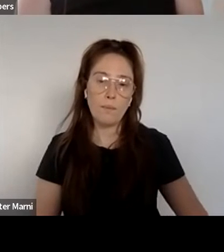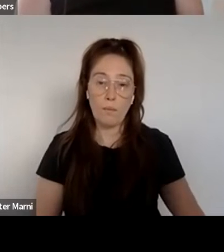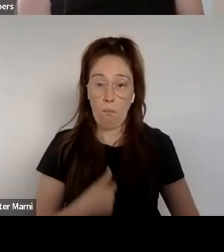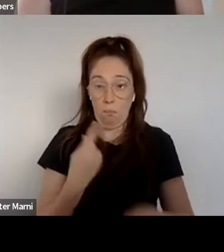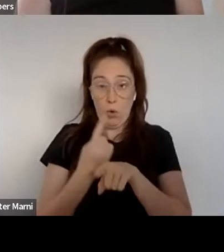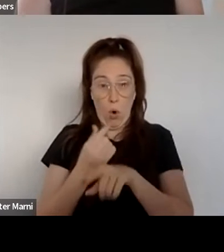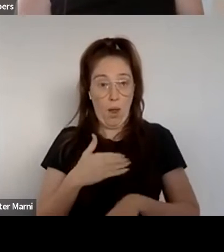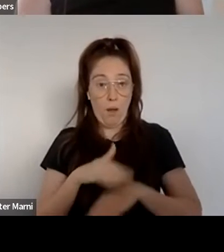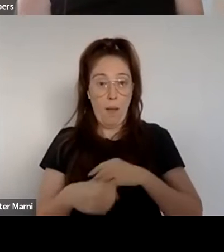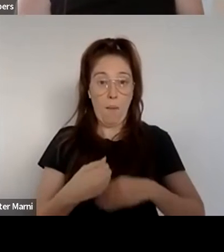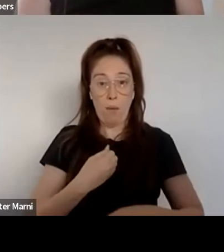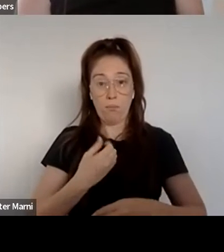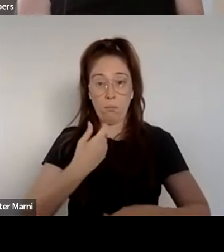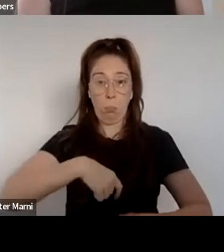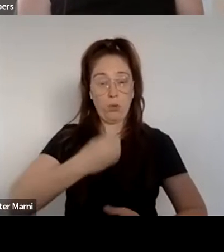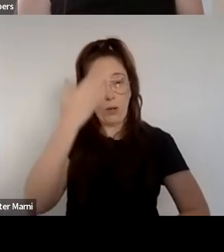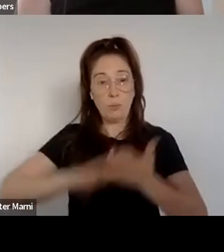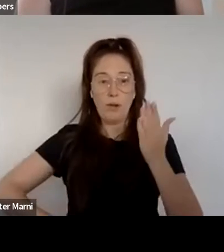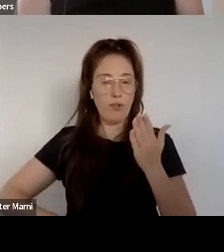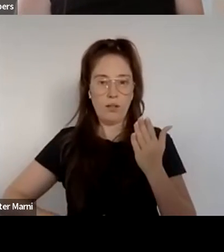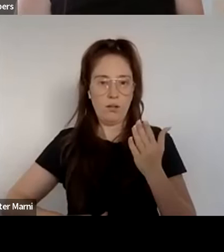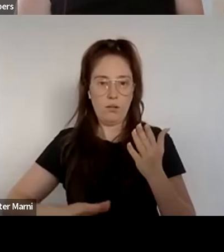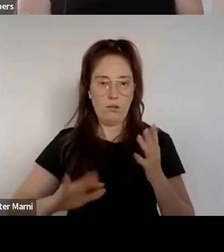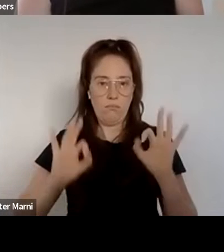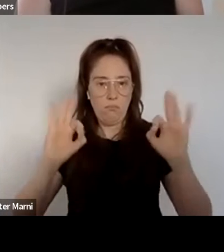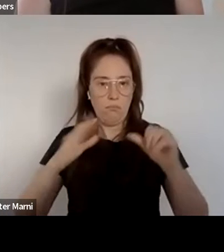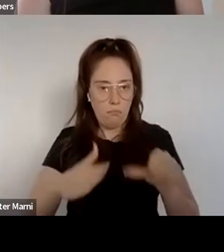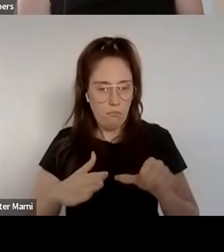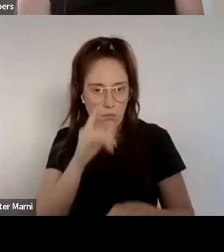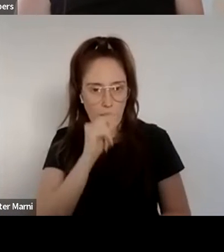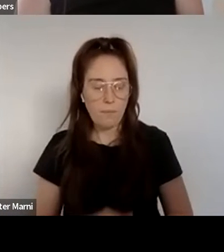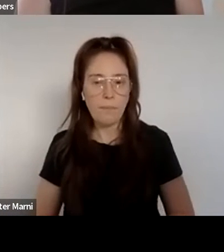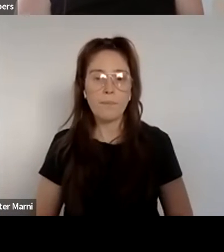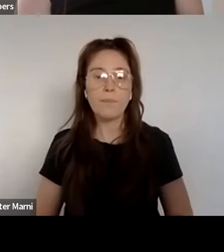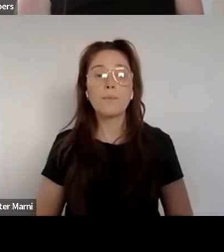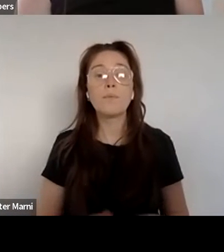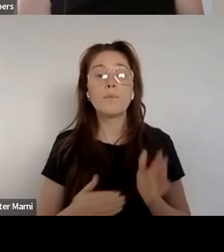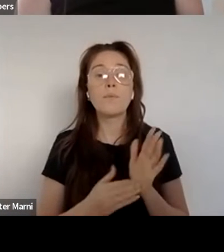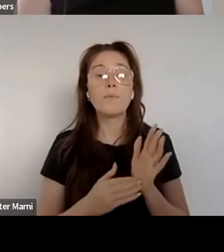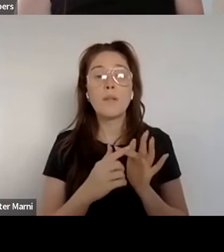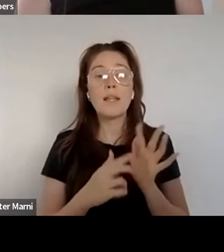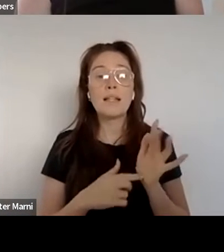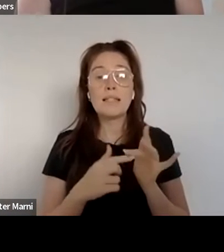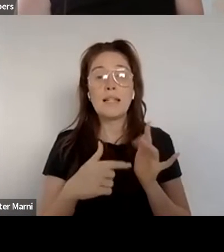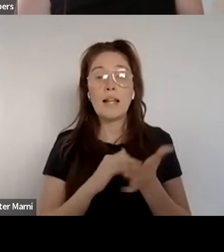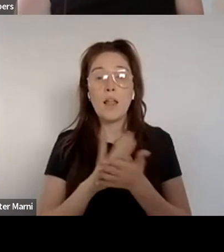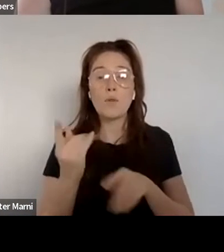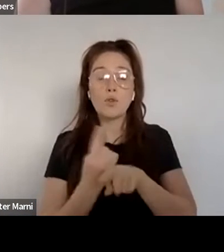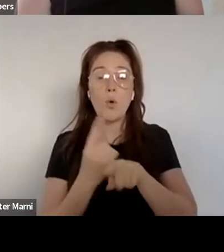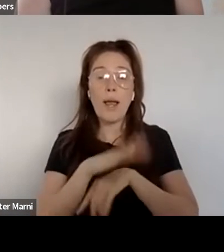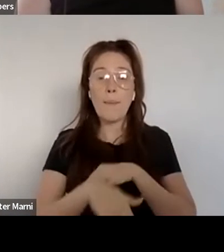personal experience, because that sort of talks exactly to that sort of problem. I mean, Zenith was talking about death literacy in the terms